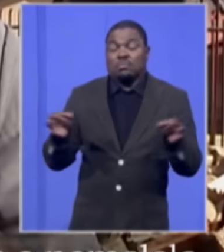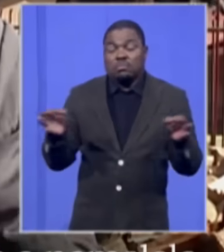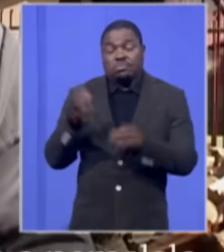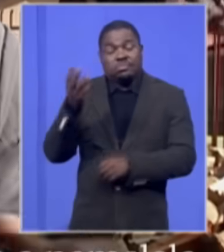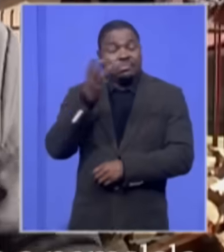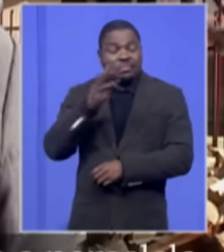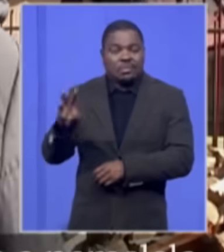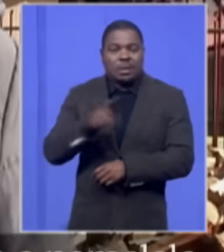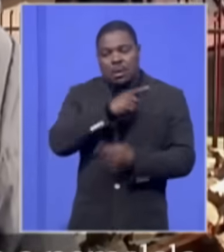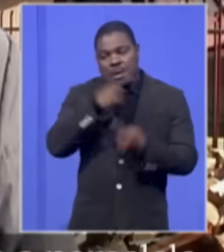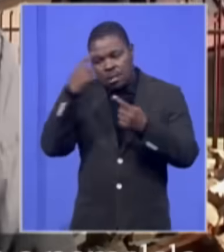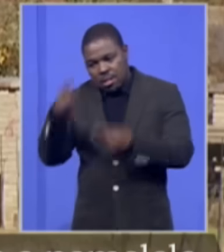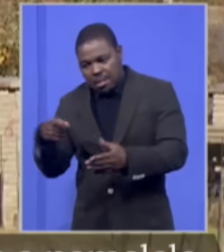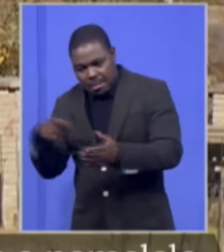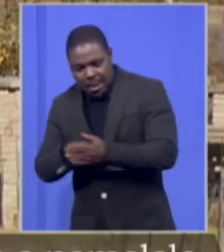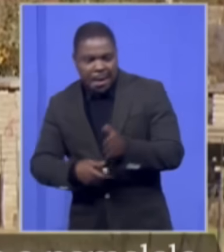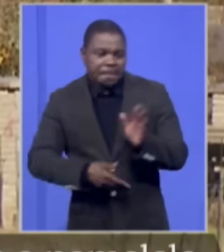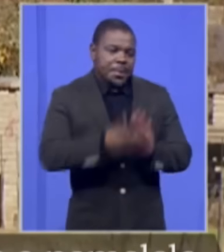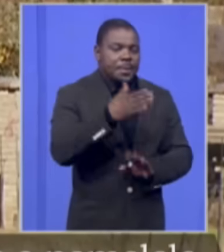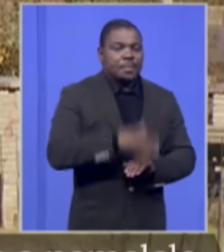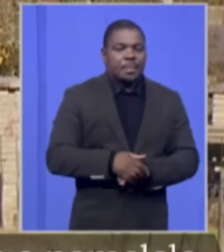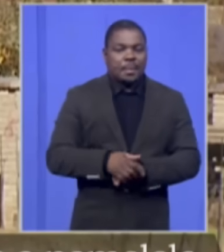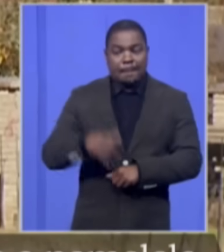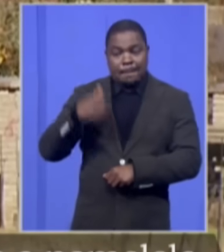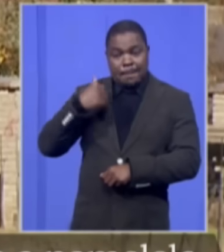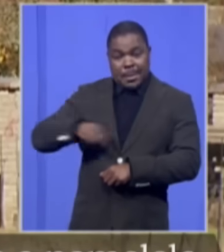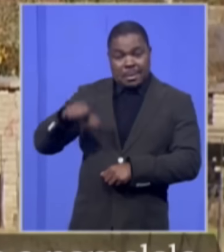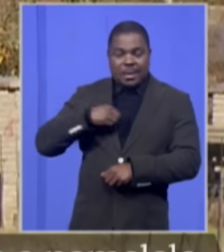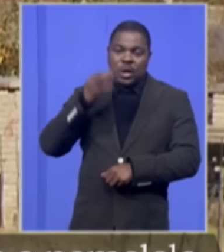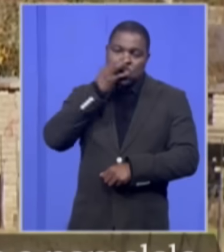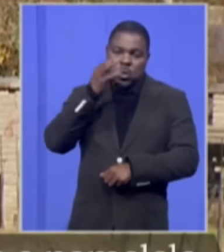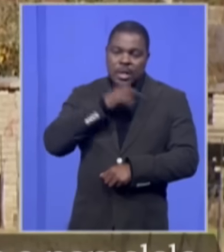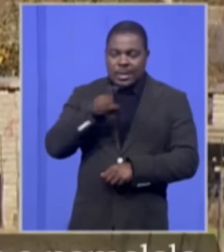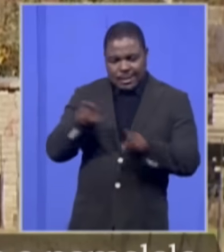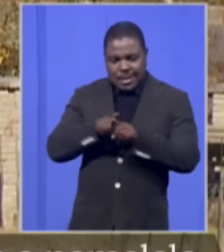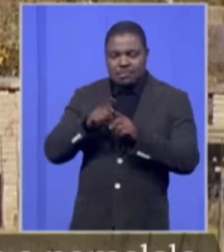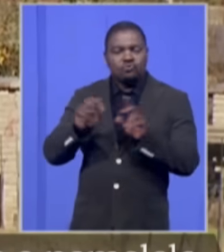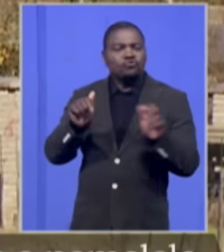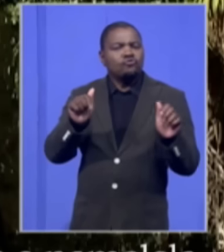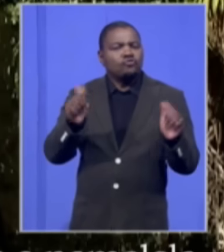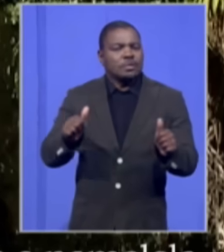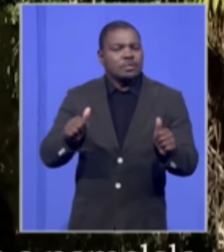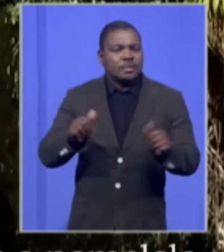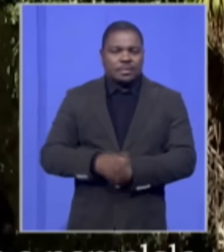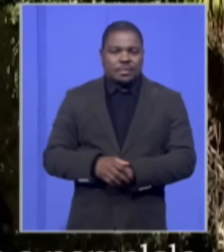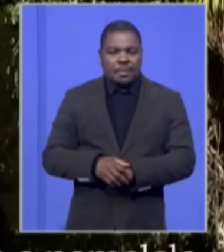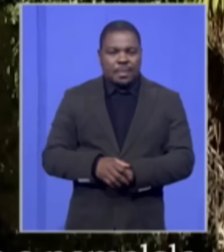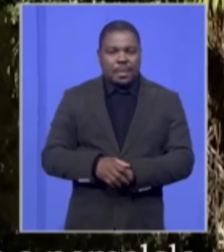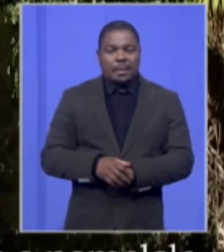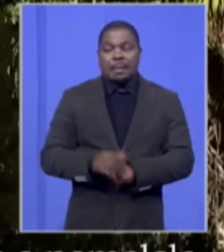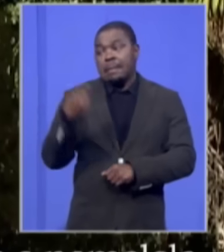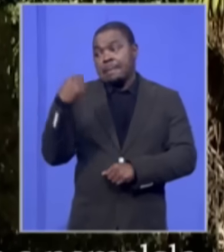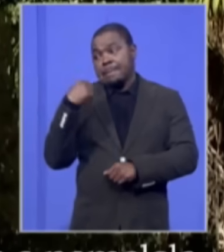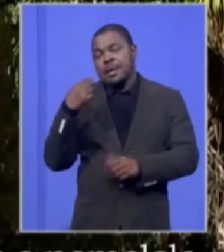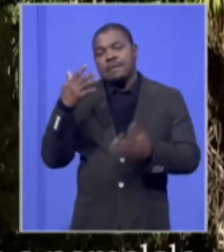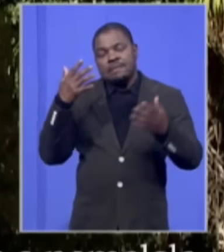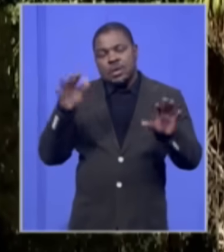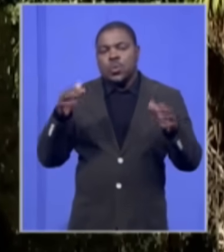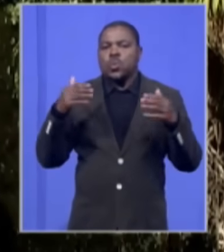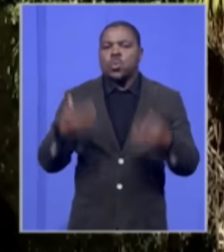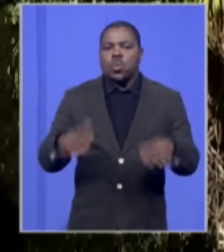thuseya ba kena ba tswa. Masepala wa hlaloša ge wona o ditšhikomana madula ba pile. However, yesterday we experienced a